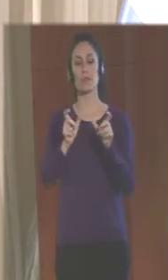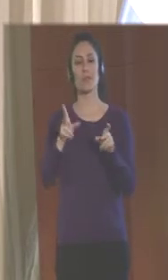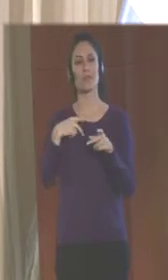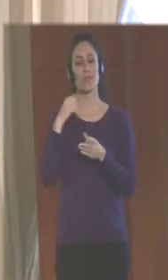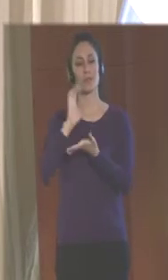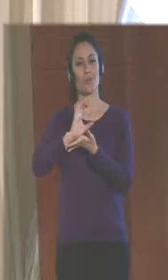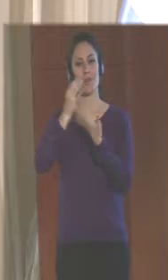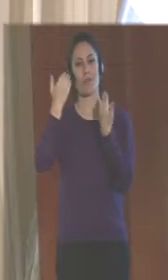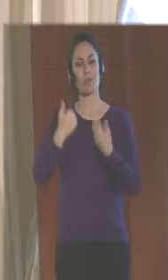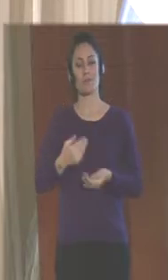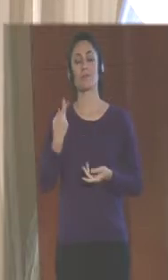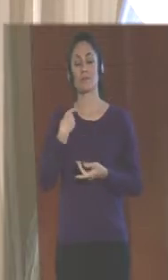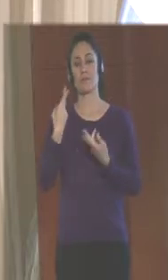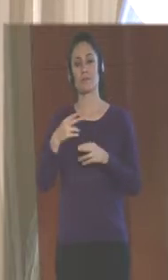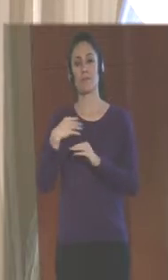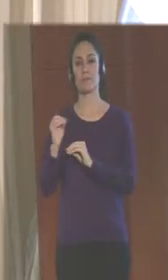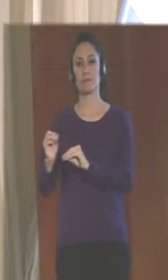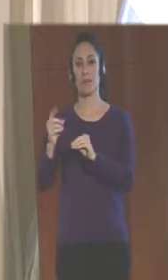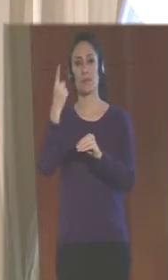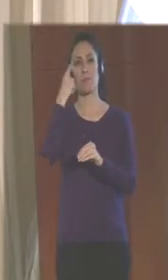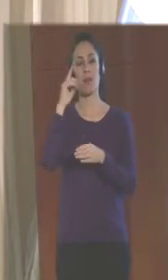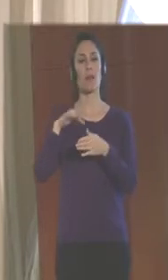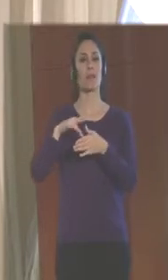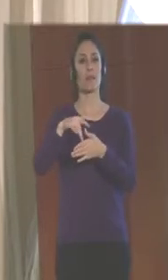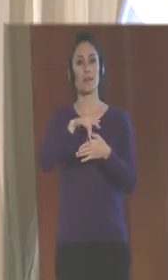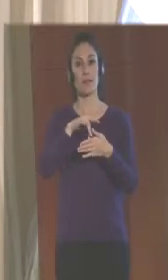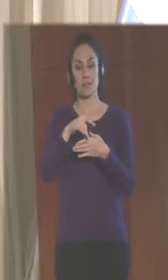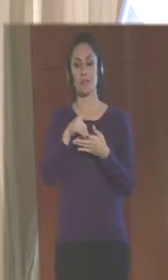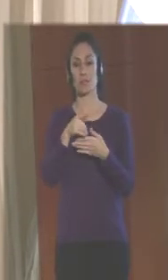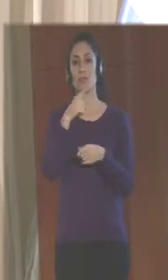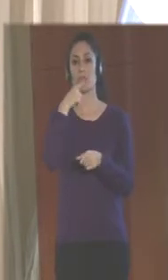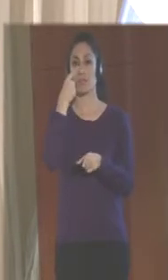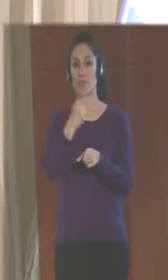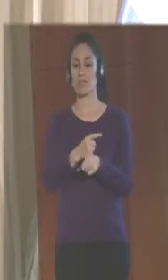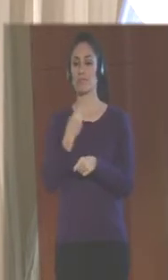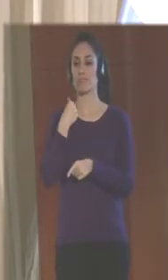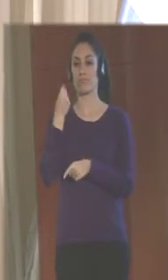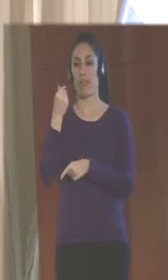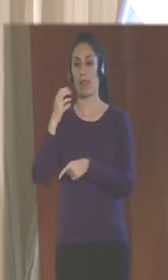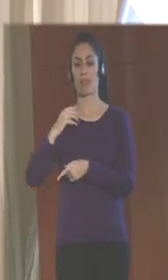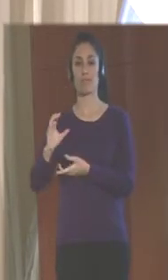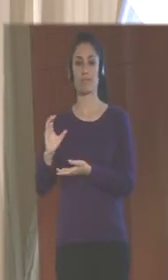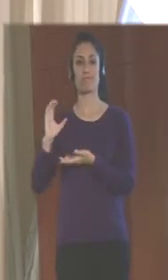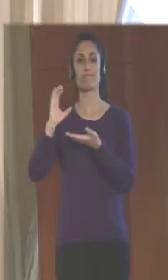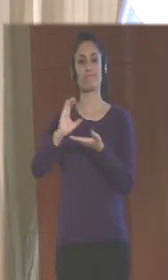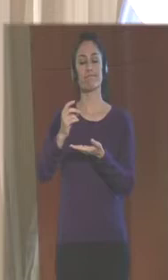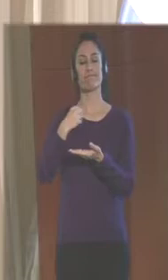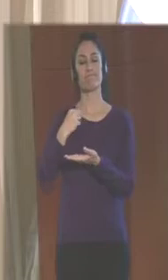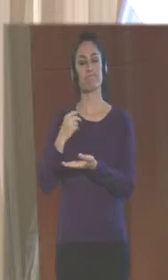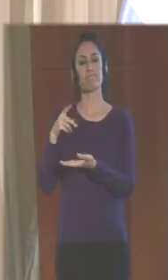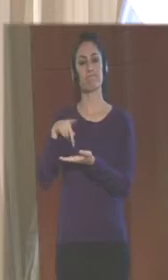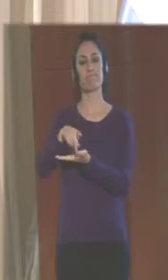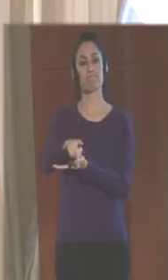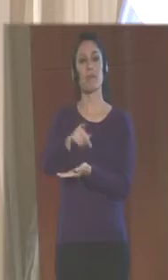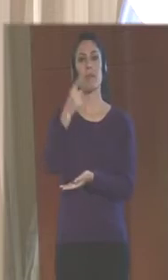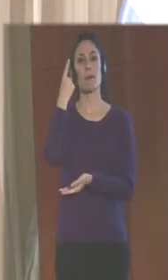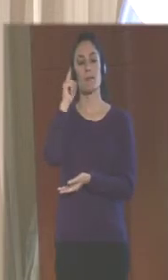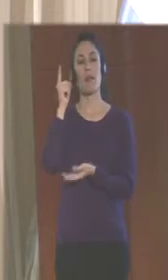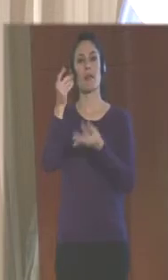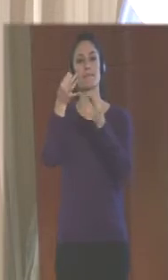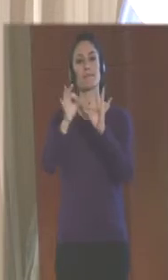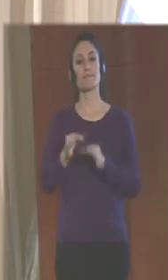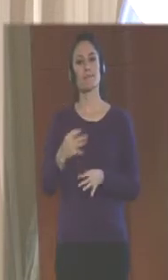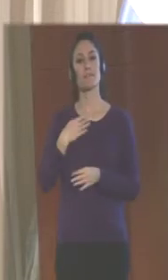promote the culture of prevention and self-protection by the people, by the